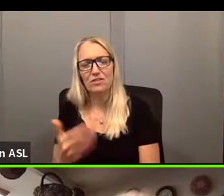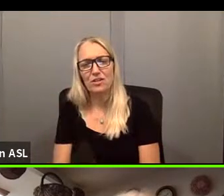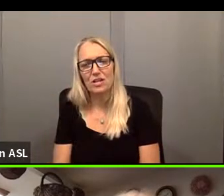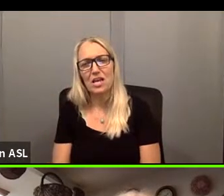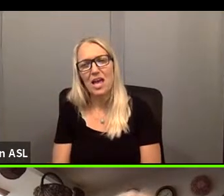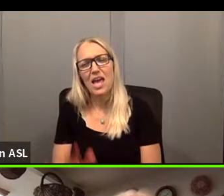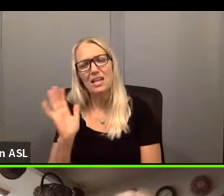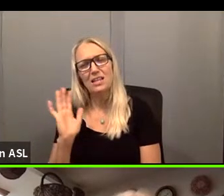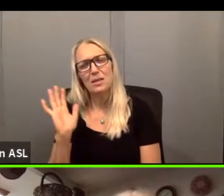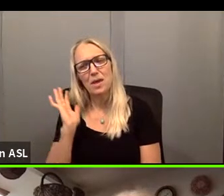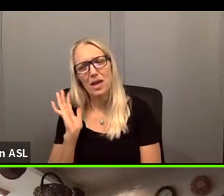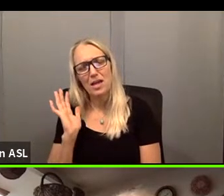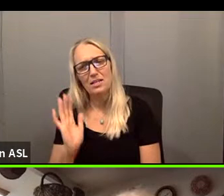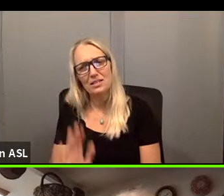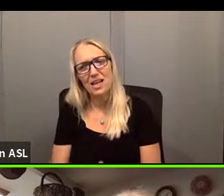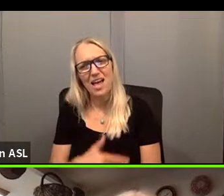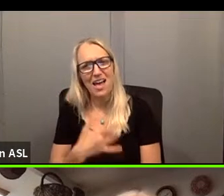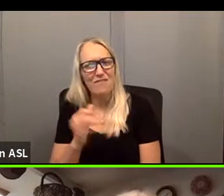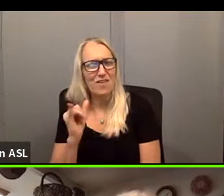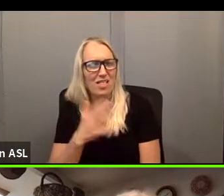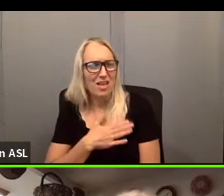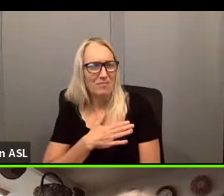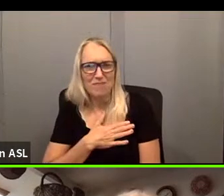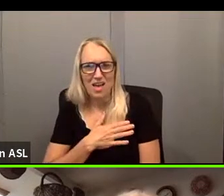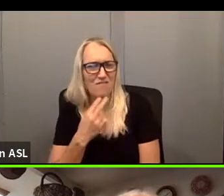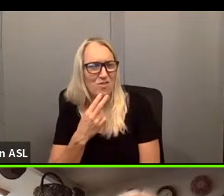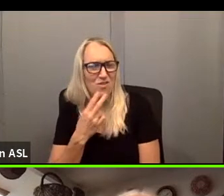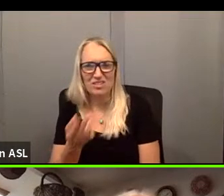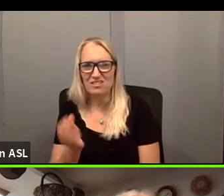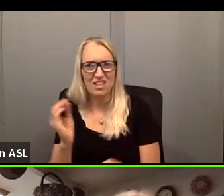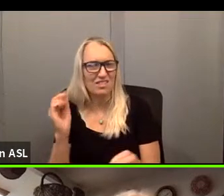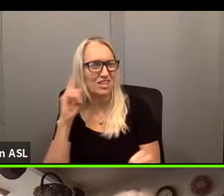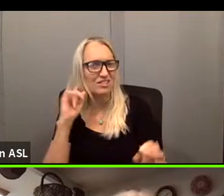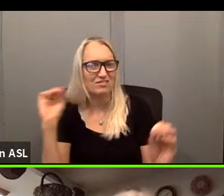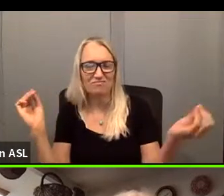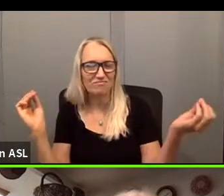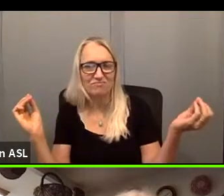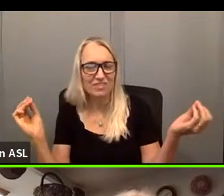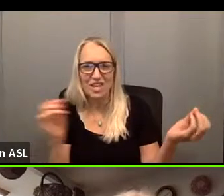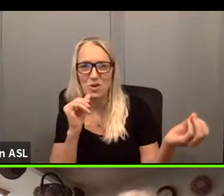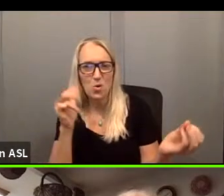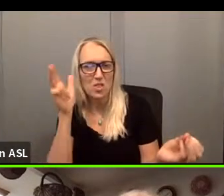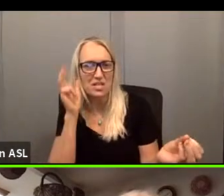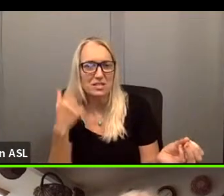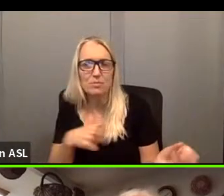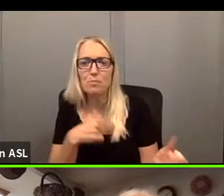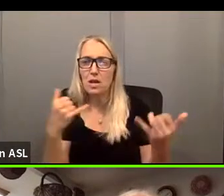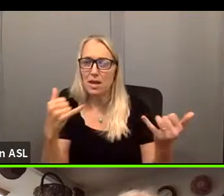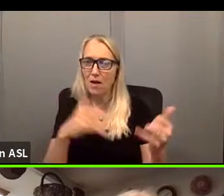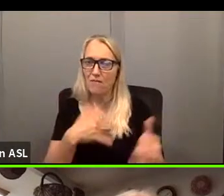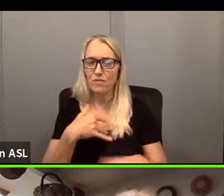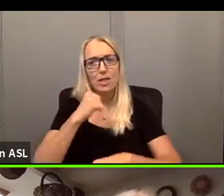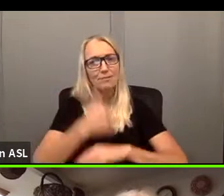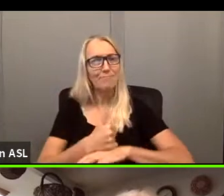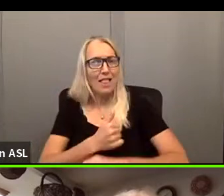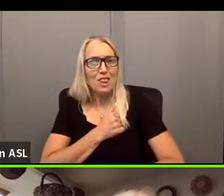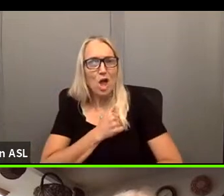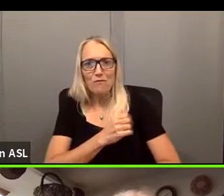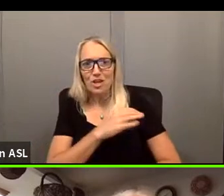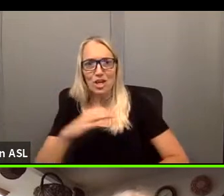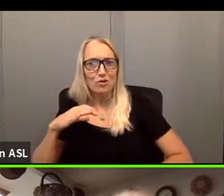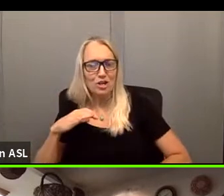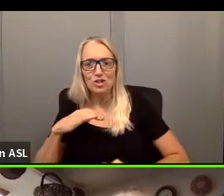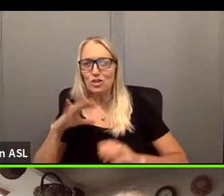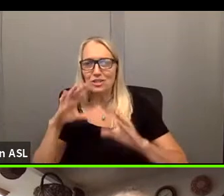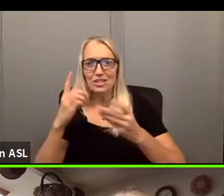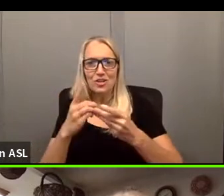the past, I felt like my voice hasn't been heard. The way things are set up now, I feel like it is. I love our congressional